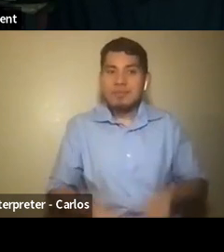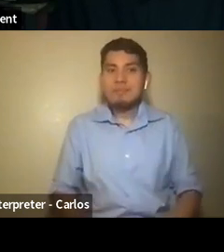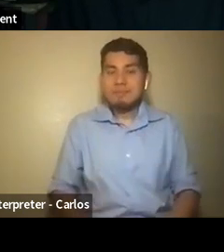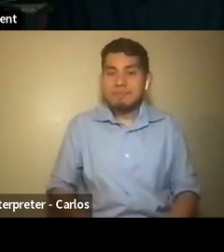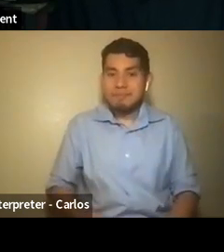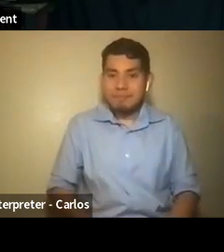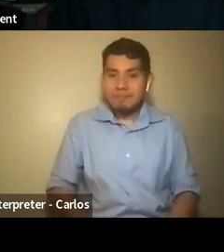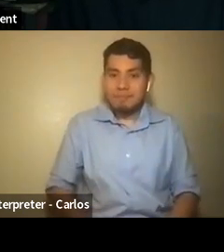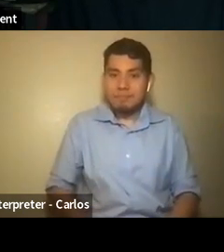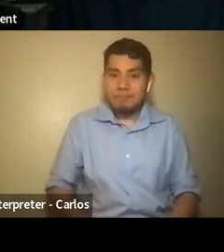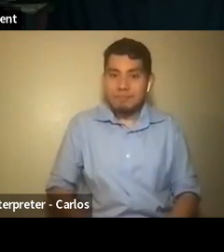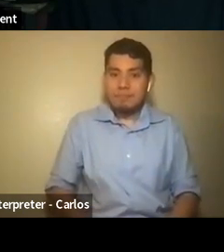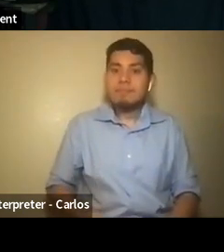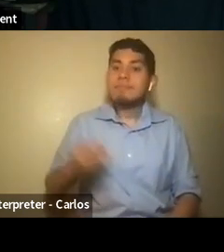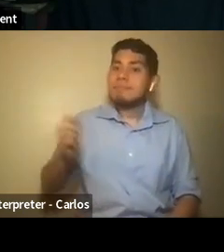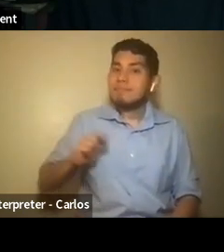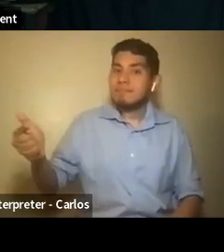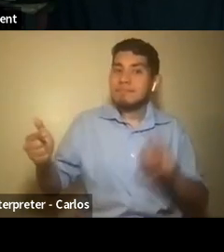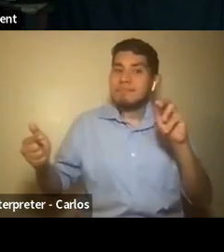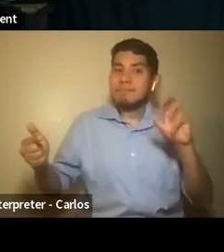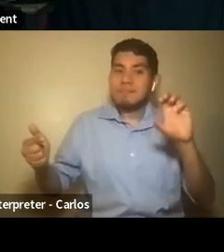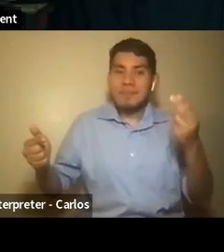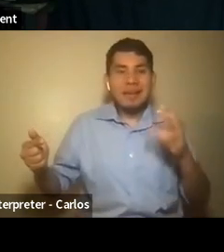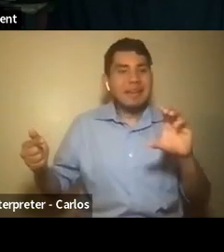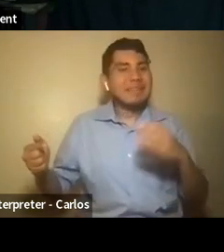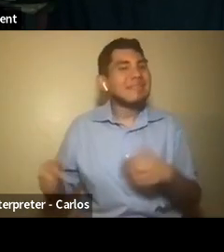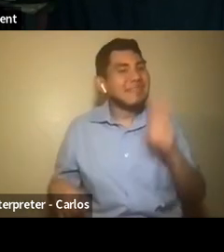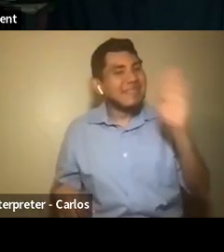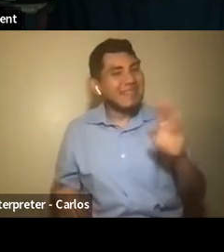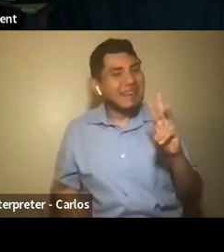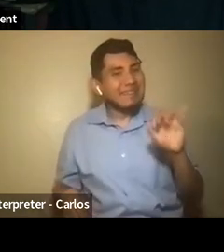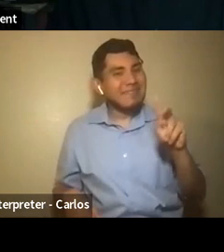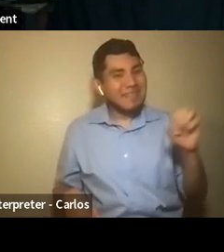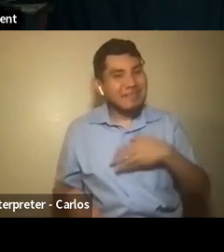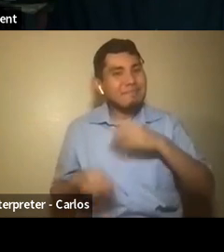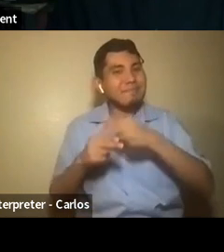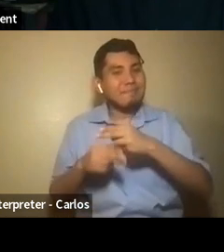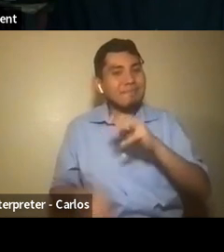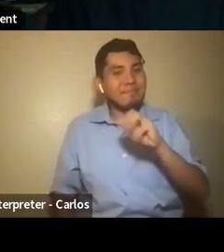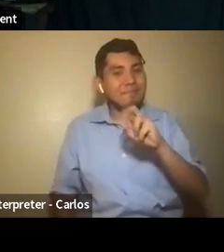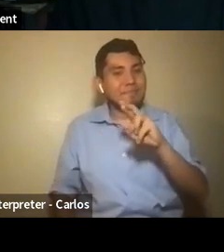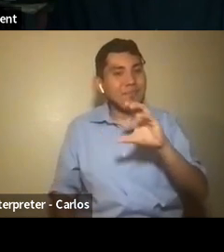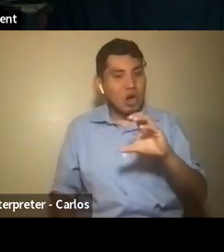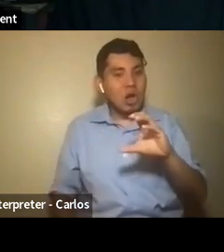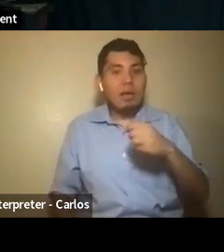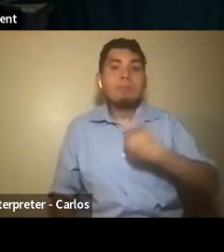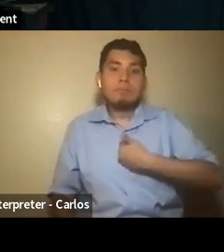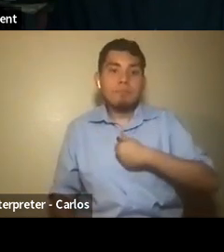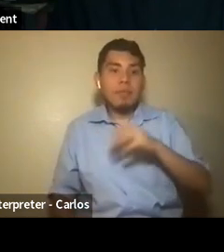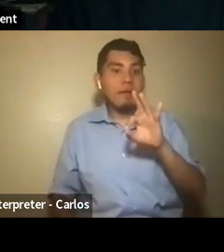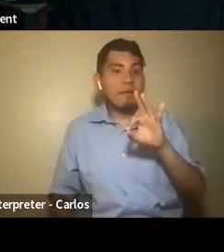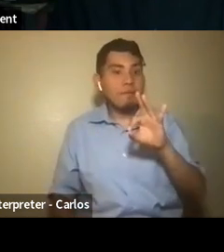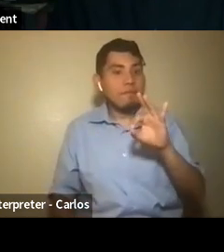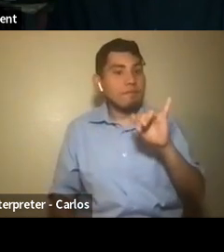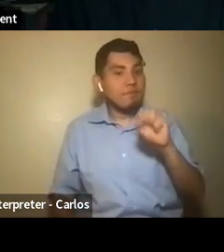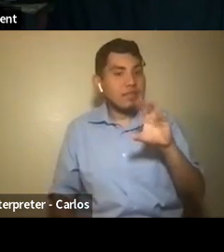Mark. Hi there, Winnie. Thank you for the introduction. My name is Mark Amaral. I am a fiscal administrator with the Housing and